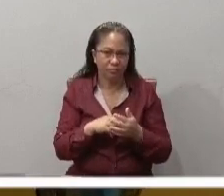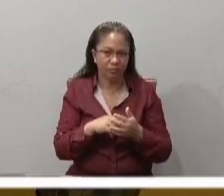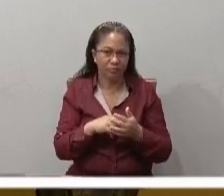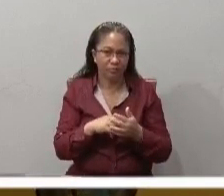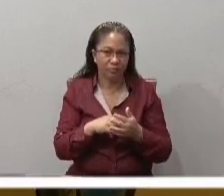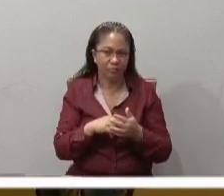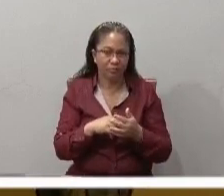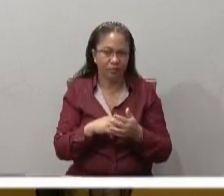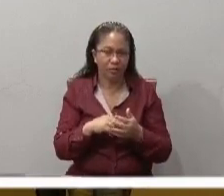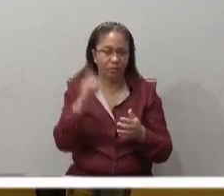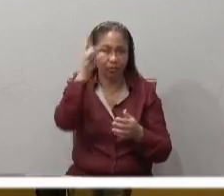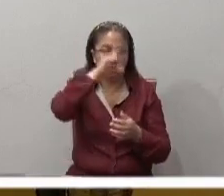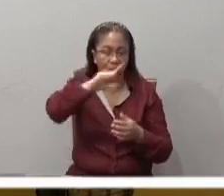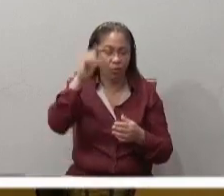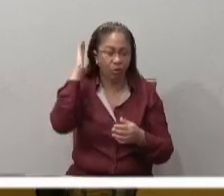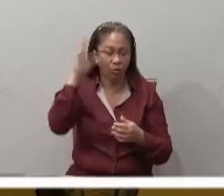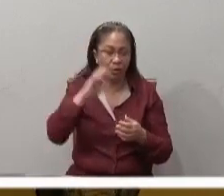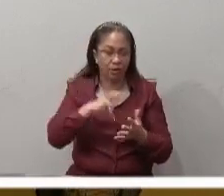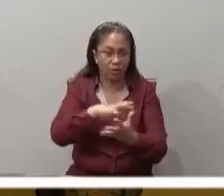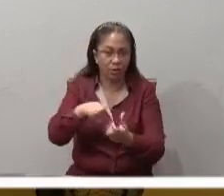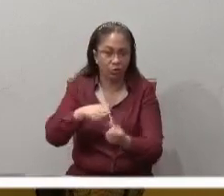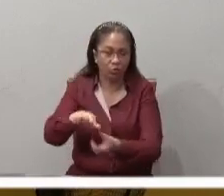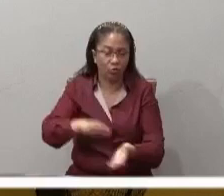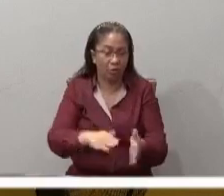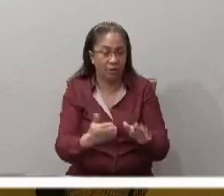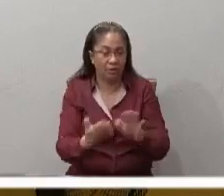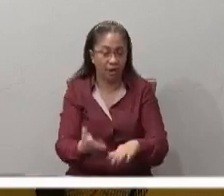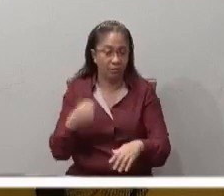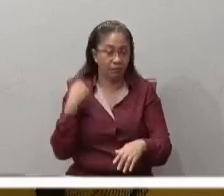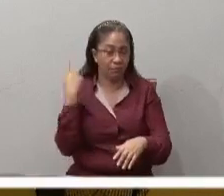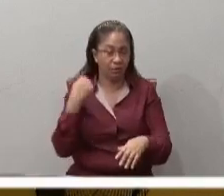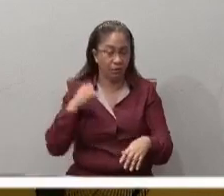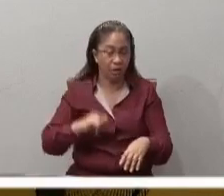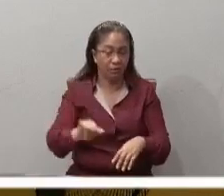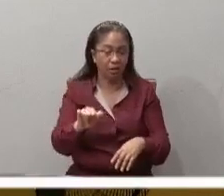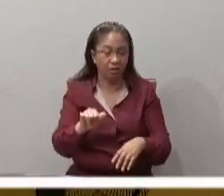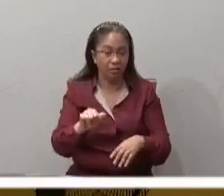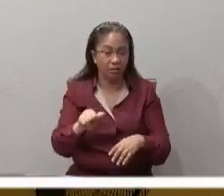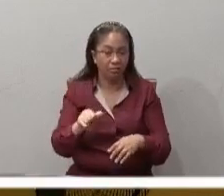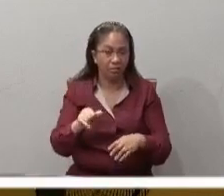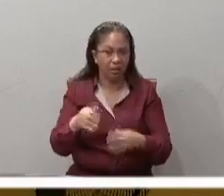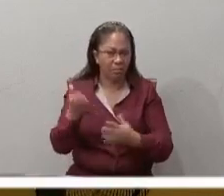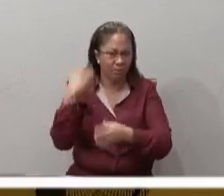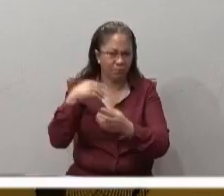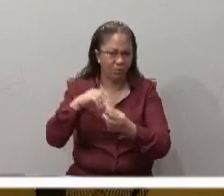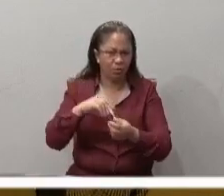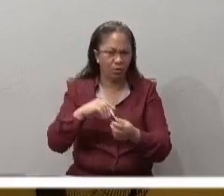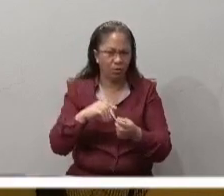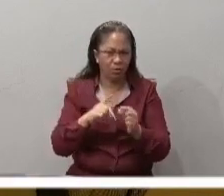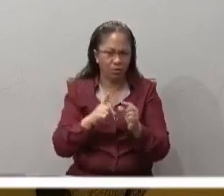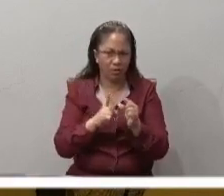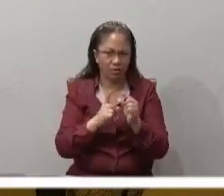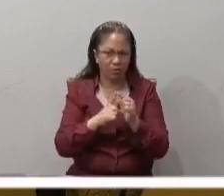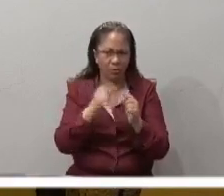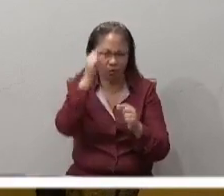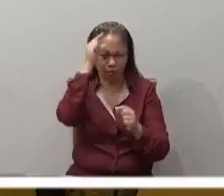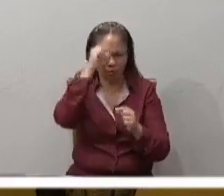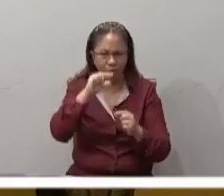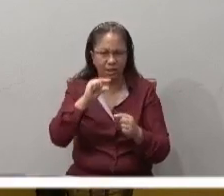destroy death forever, the closest to the original Greek is that God will swallow up death